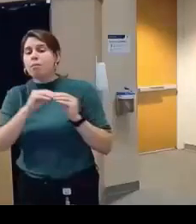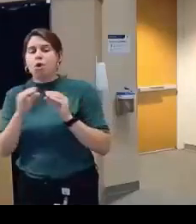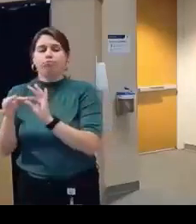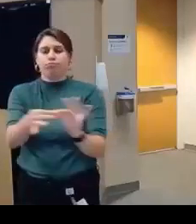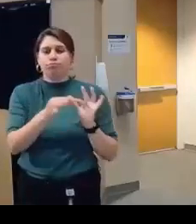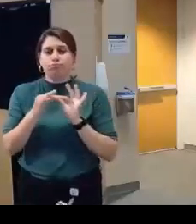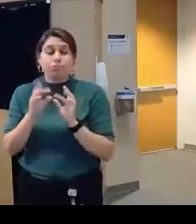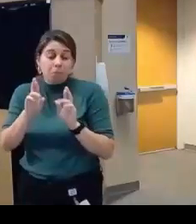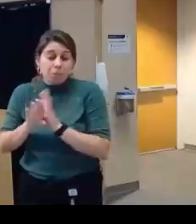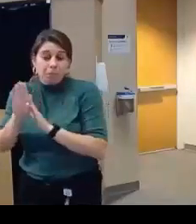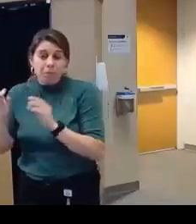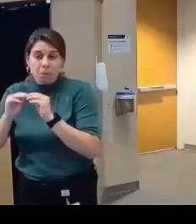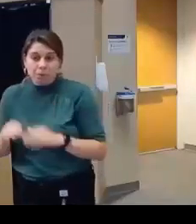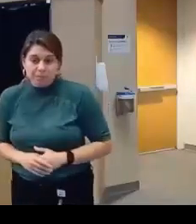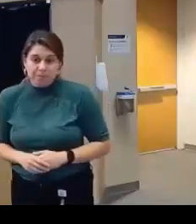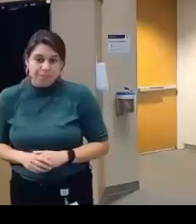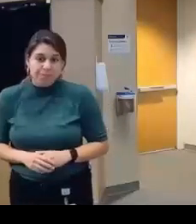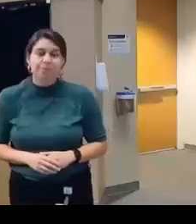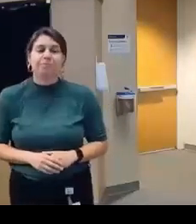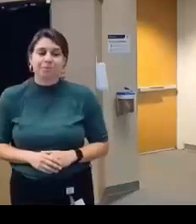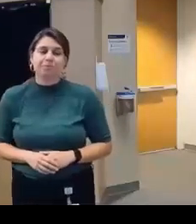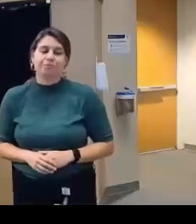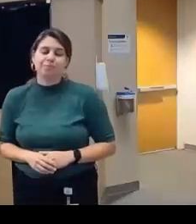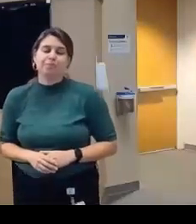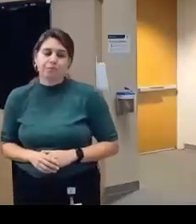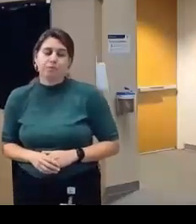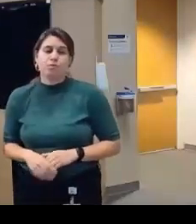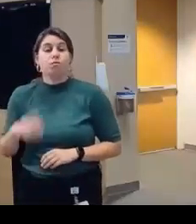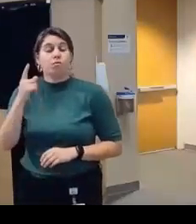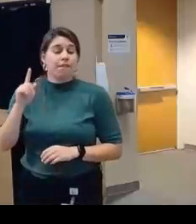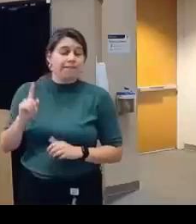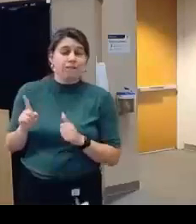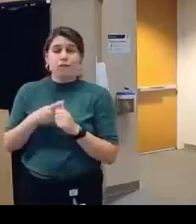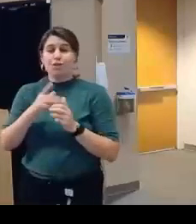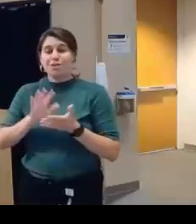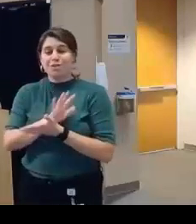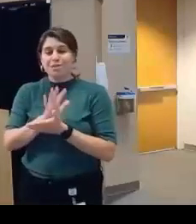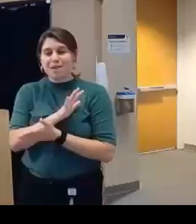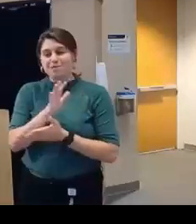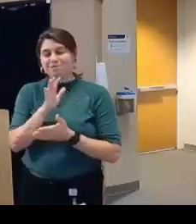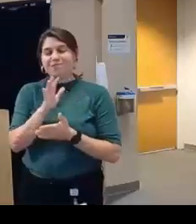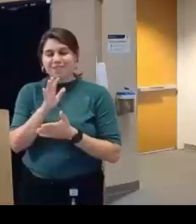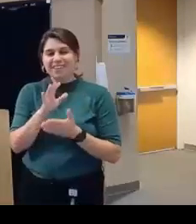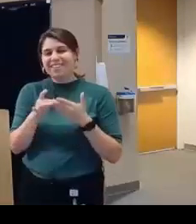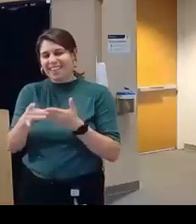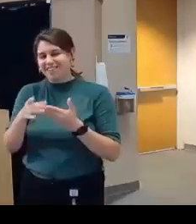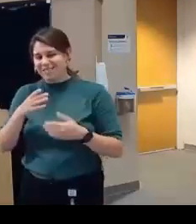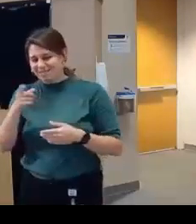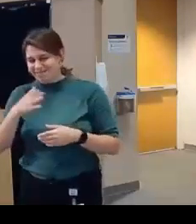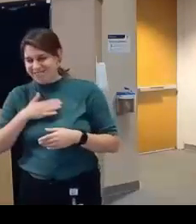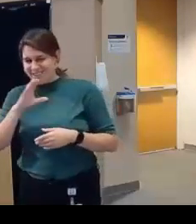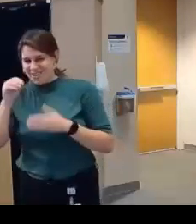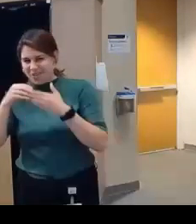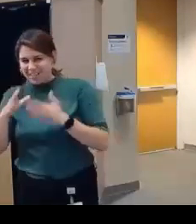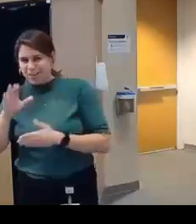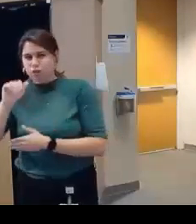them. And one of the first papers that led to my co-leaders in this group was written